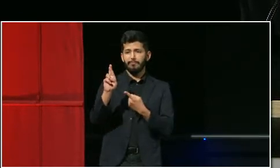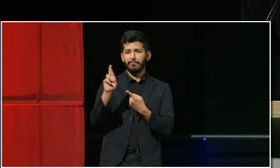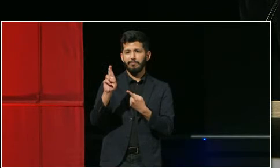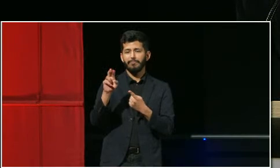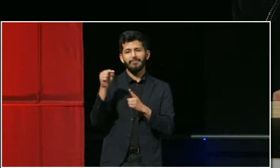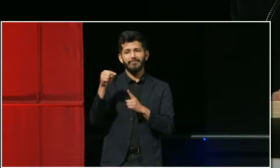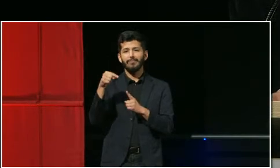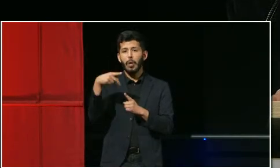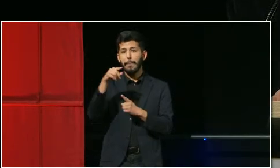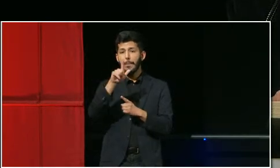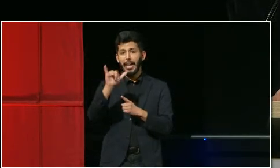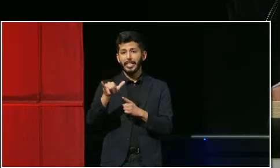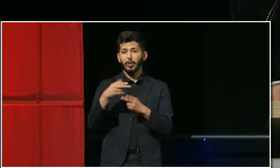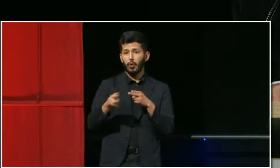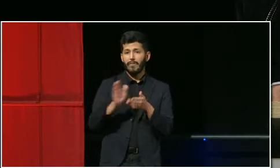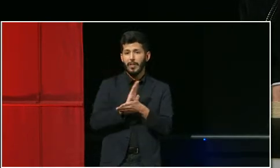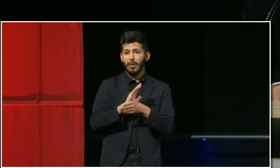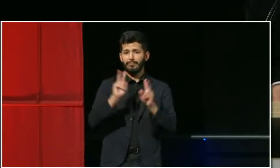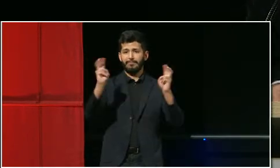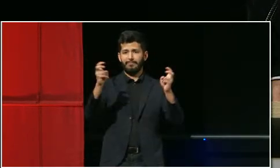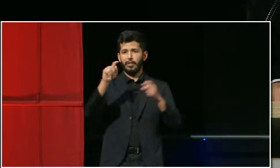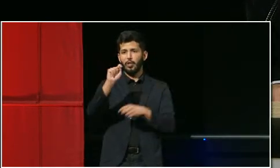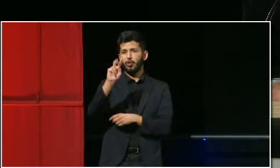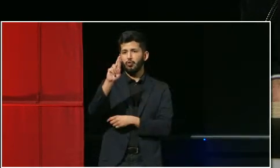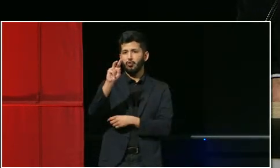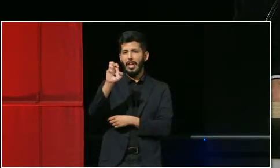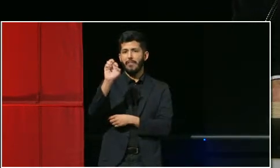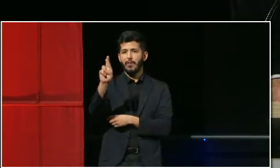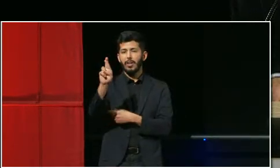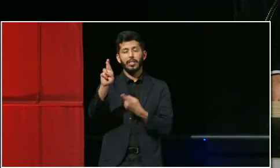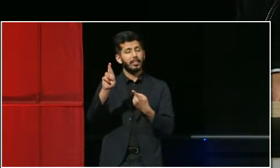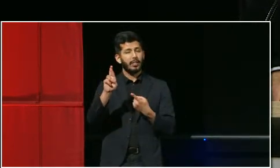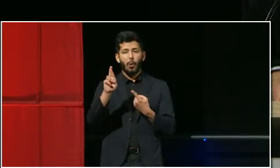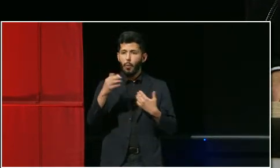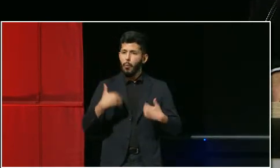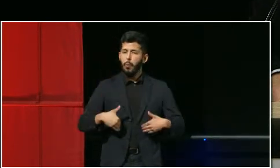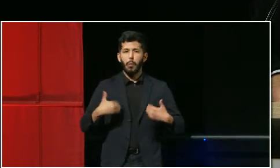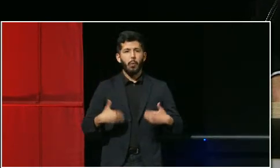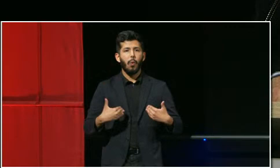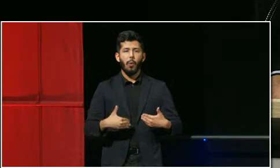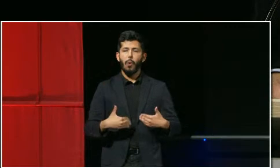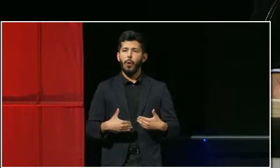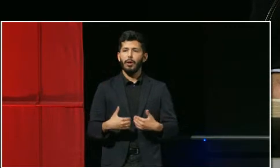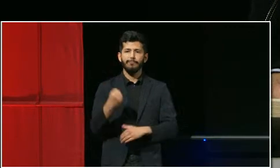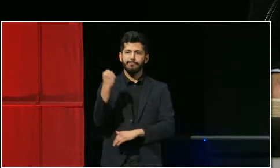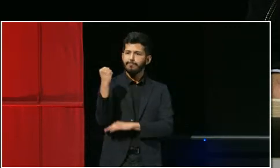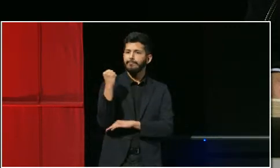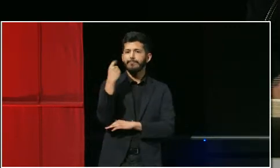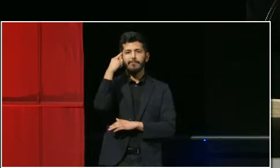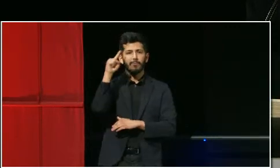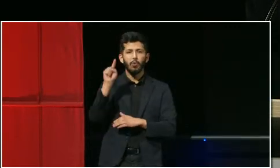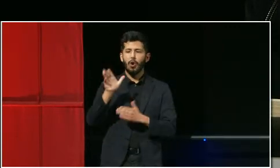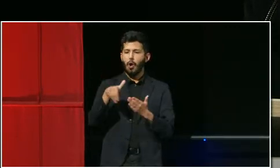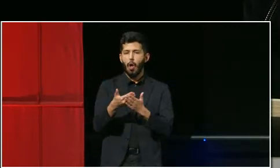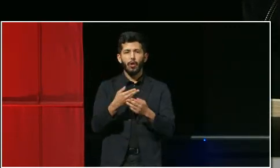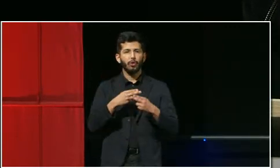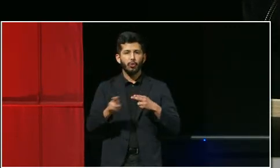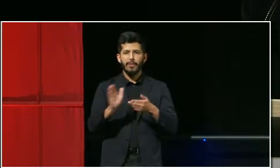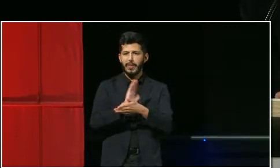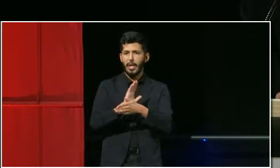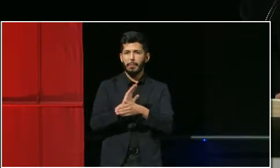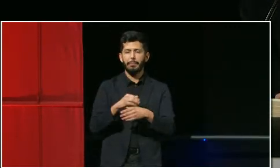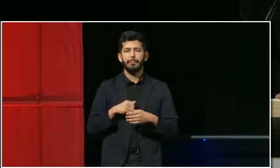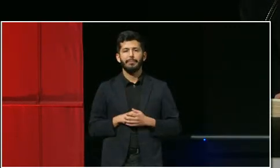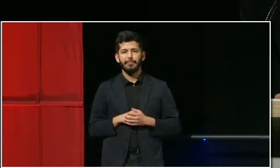Peggy's short film, is nothing less than a milestone in short films,